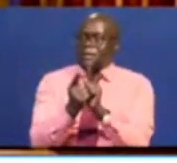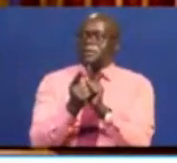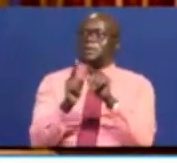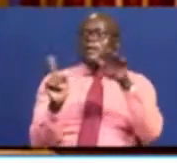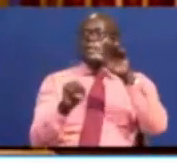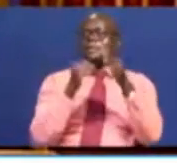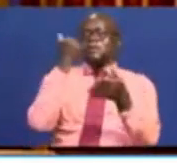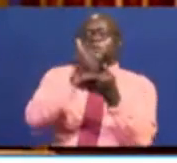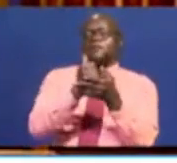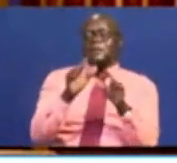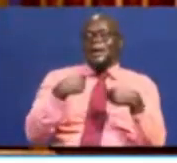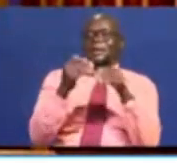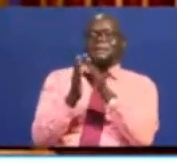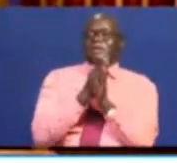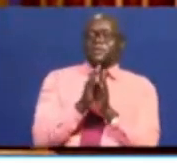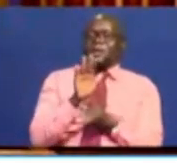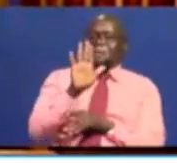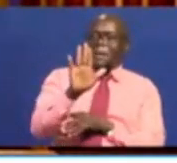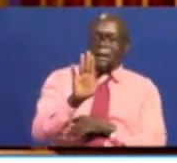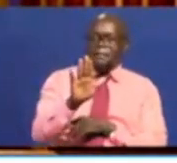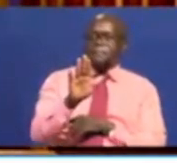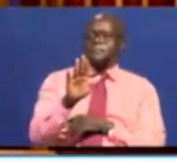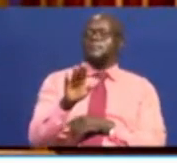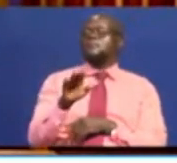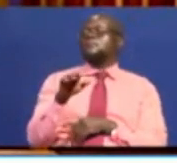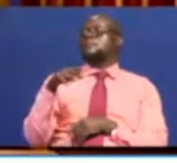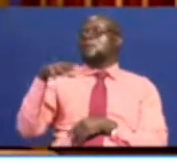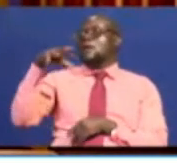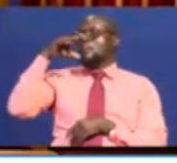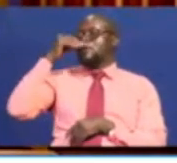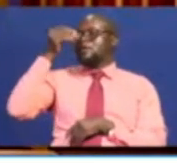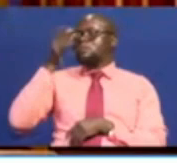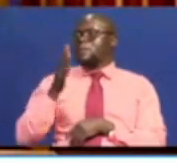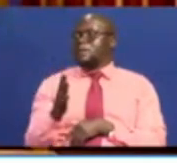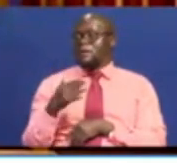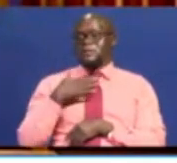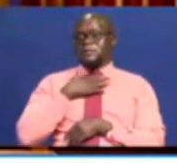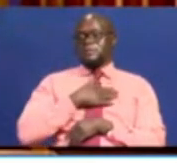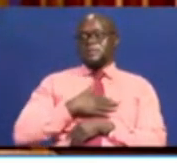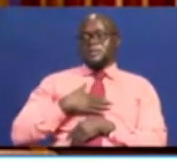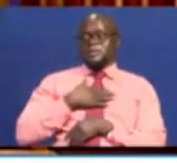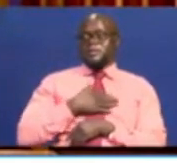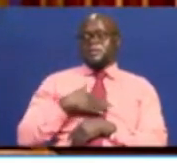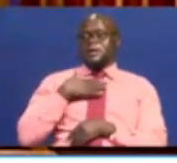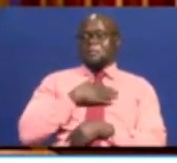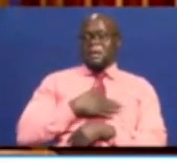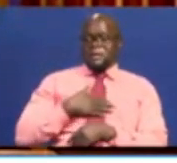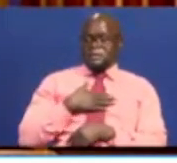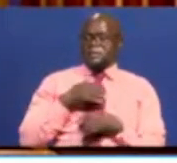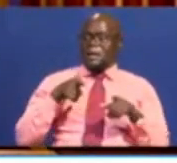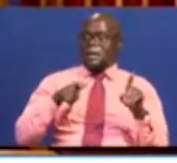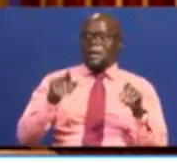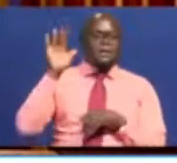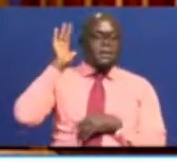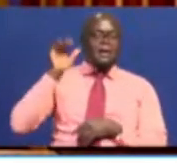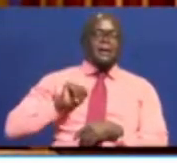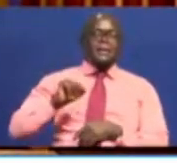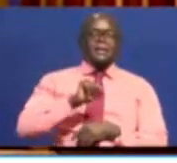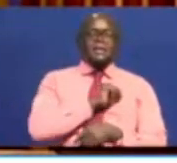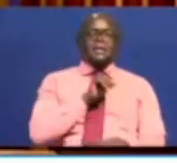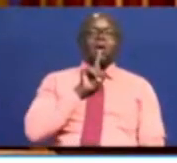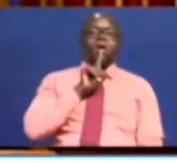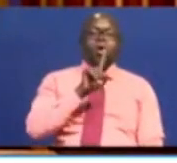the ministry and give her those stories you are giving us here. Mr. Speaker, Mr. Speaker, please, please. Let's hear the senator.